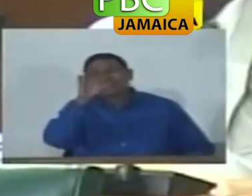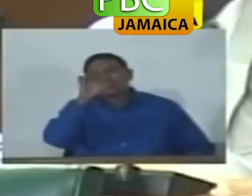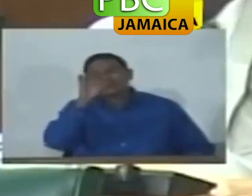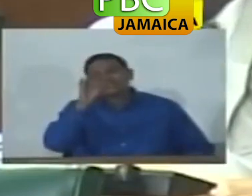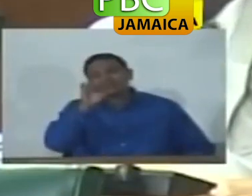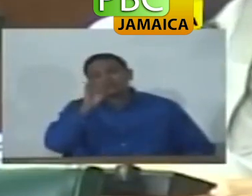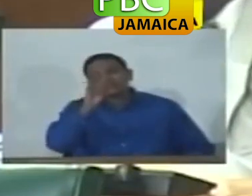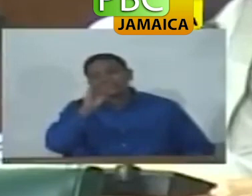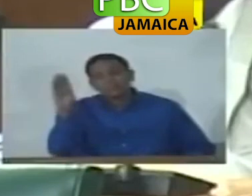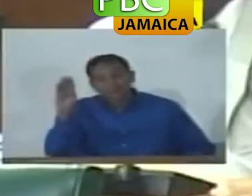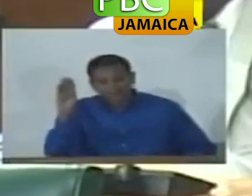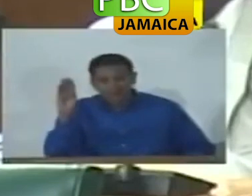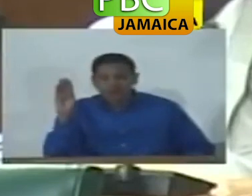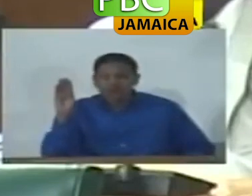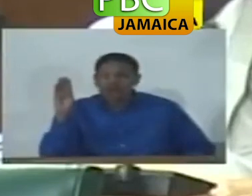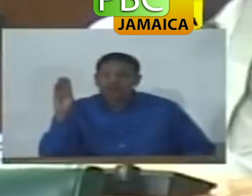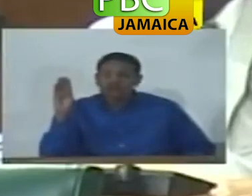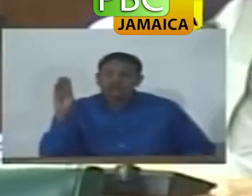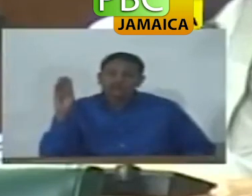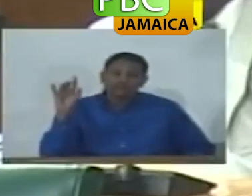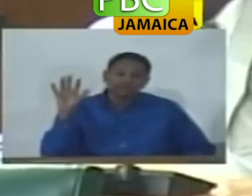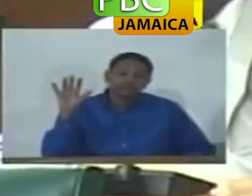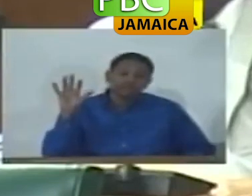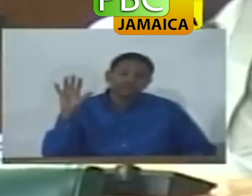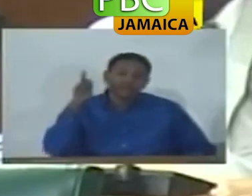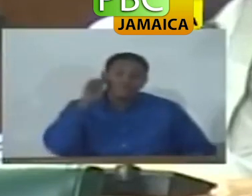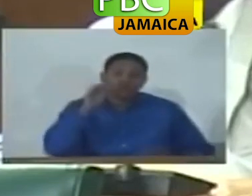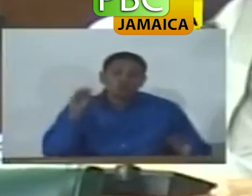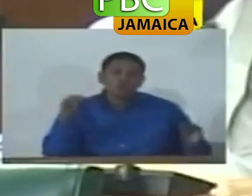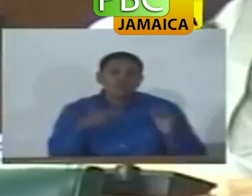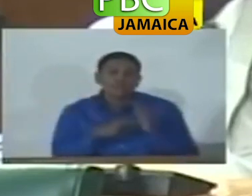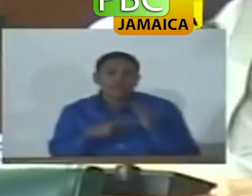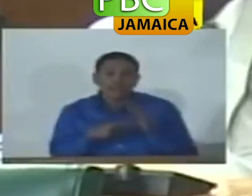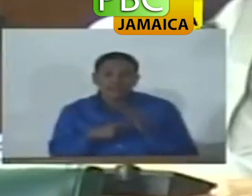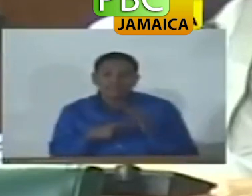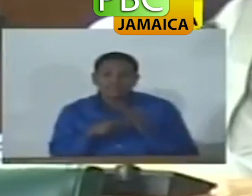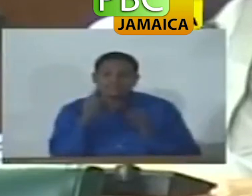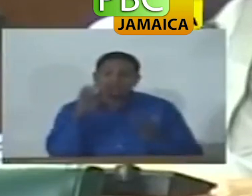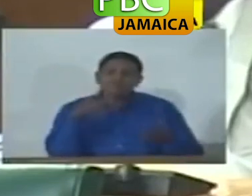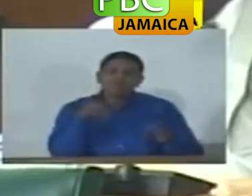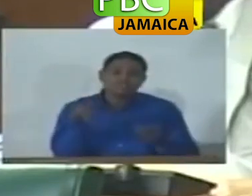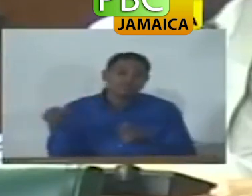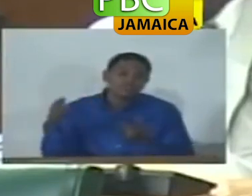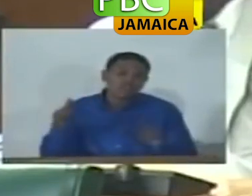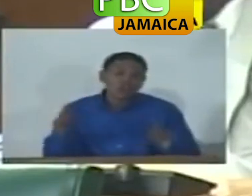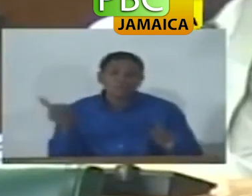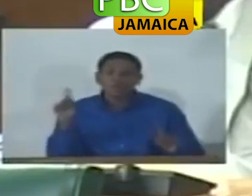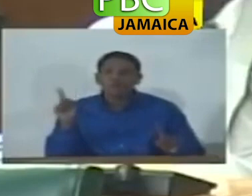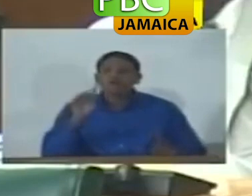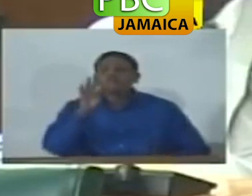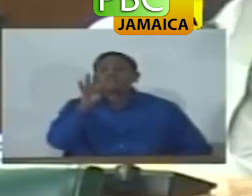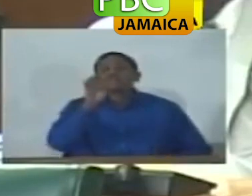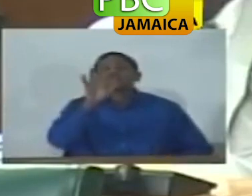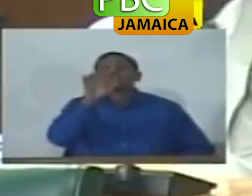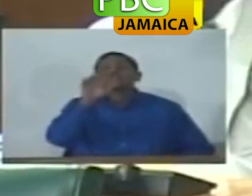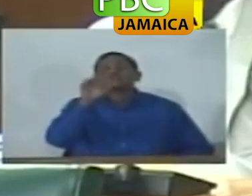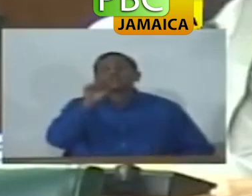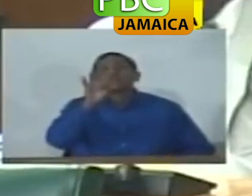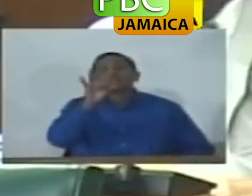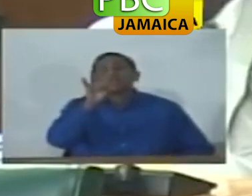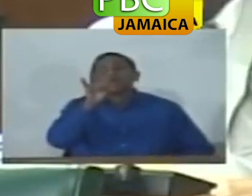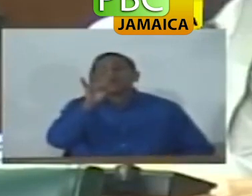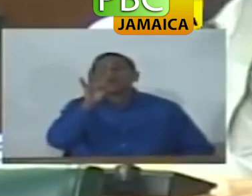$527.6 billion for non-debt above-the-line expenditure, of which $453.4